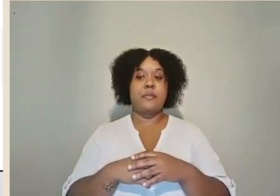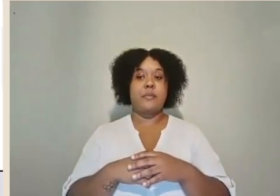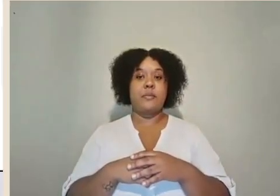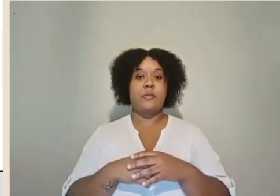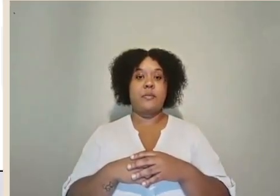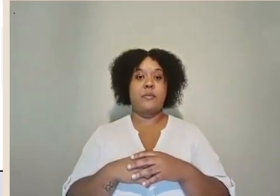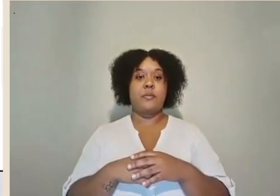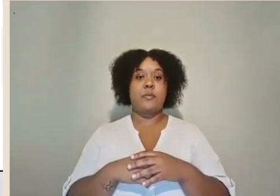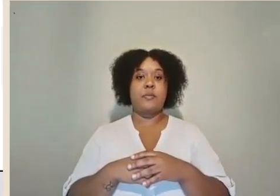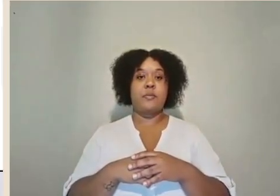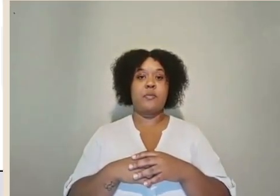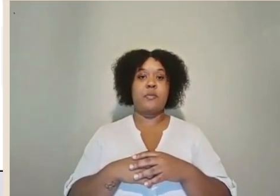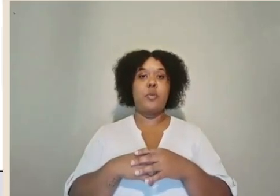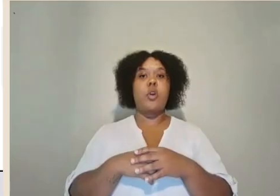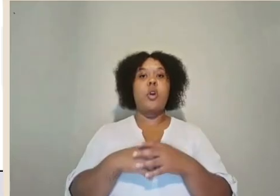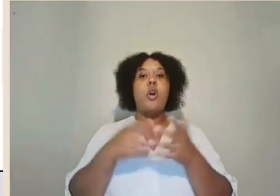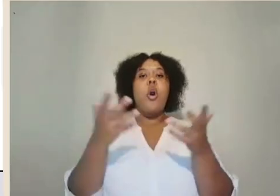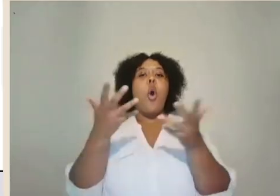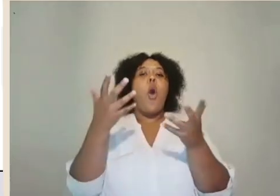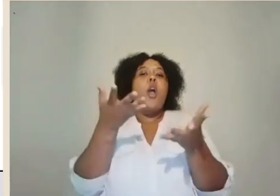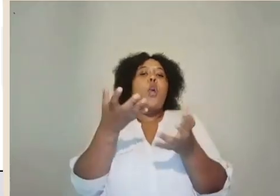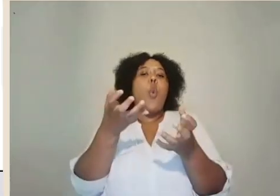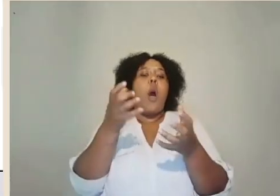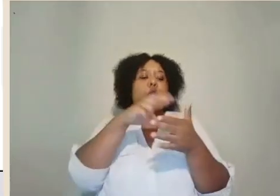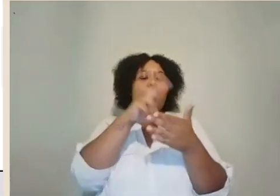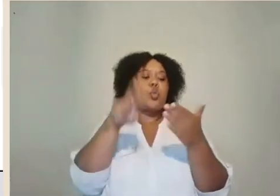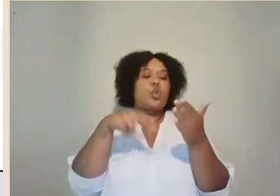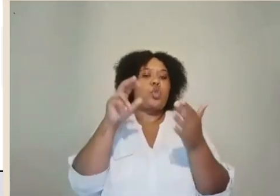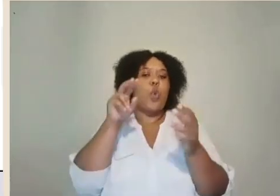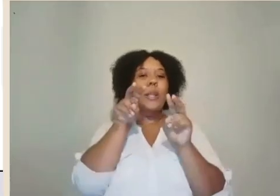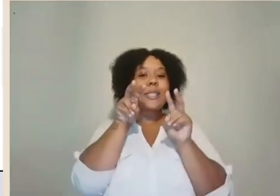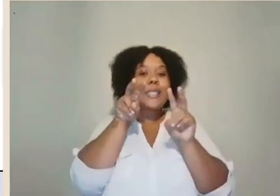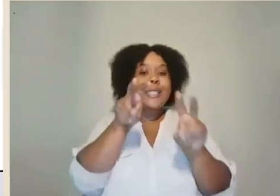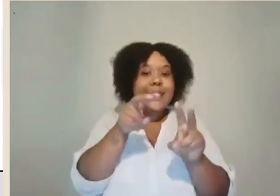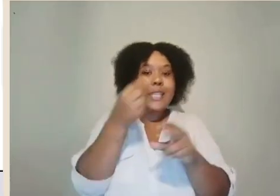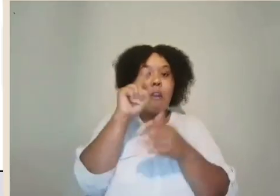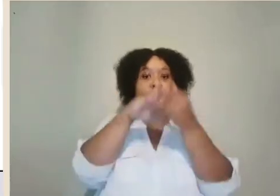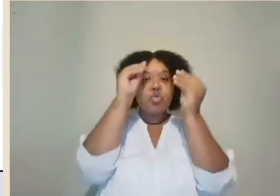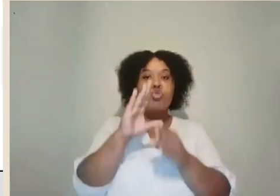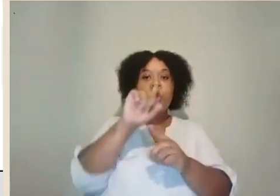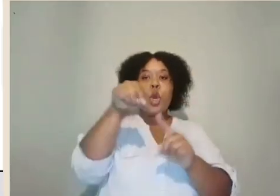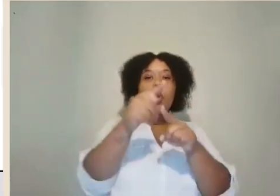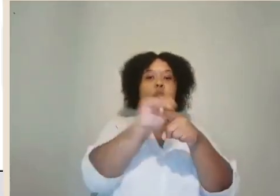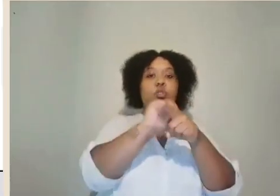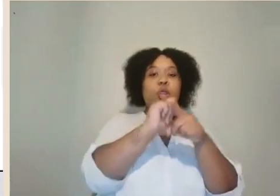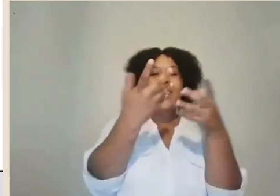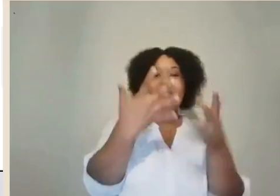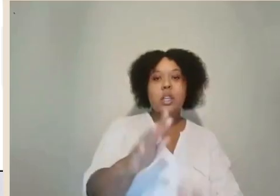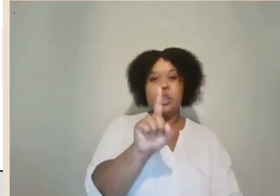What do you want your outcome to be when students complete your training? Or what will happen to your target students when training is